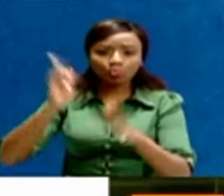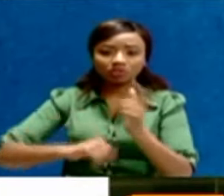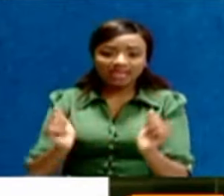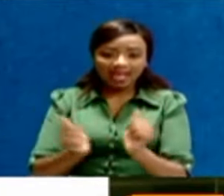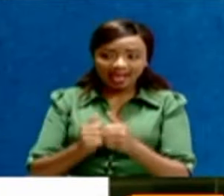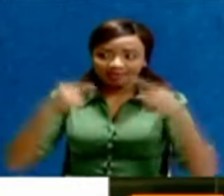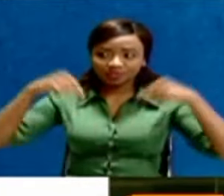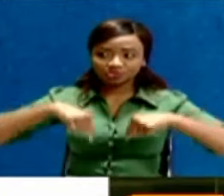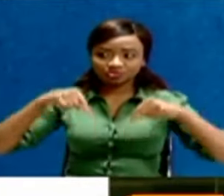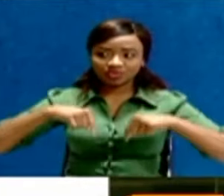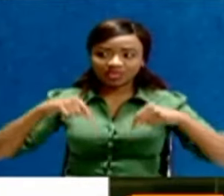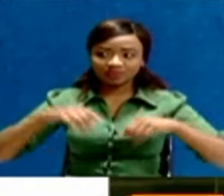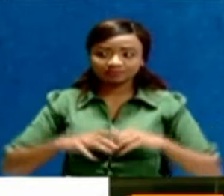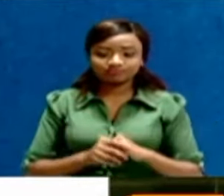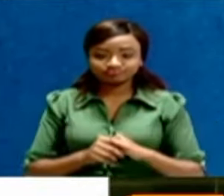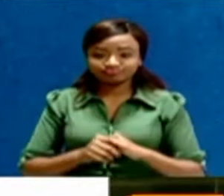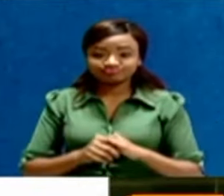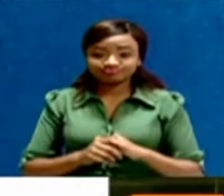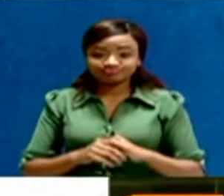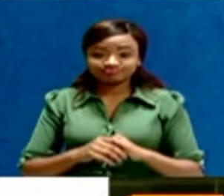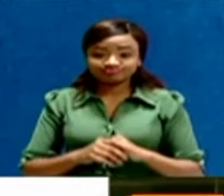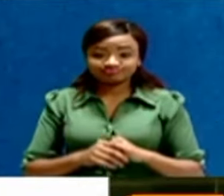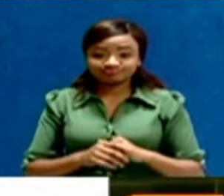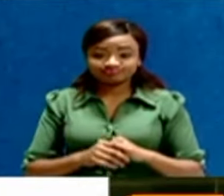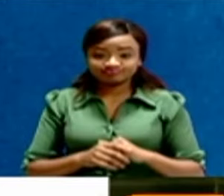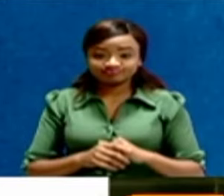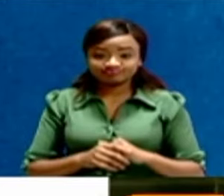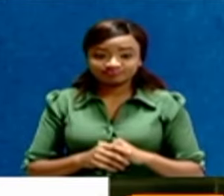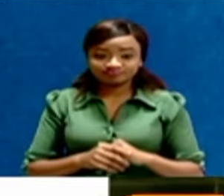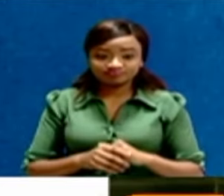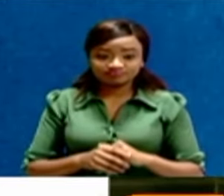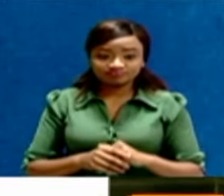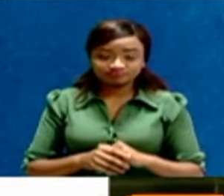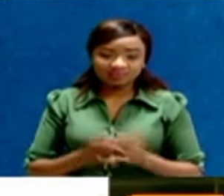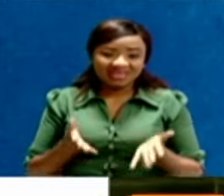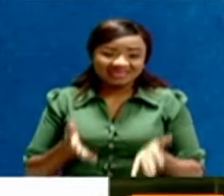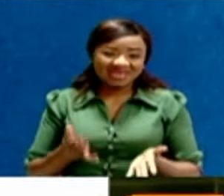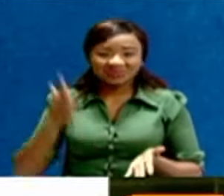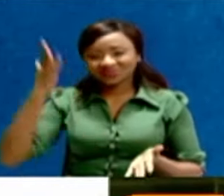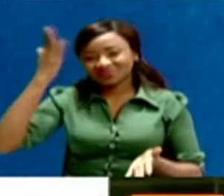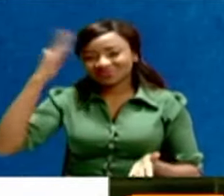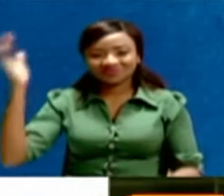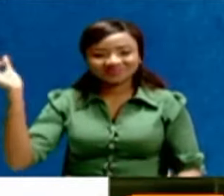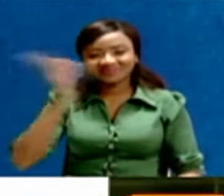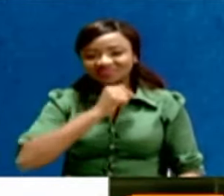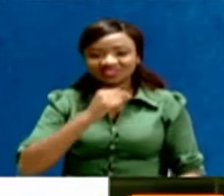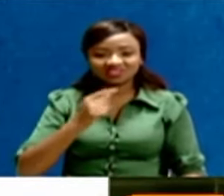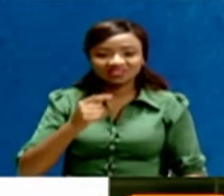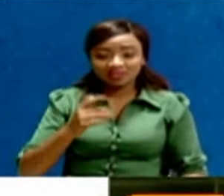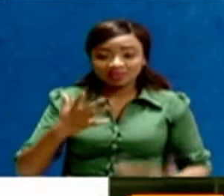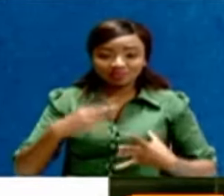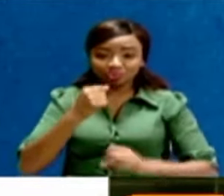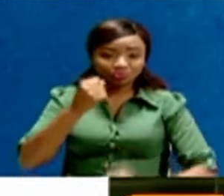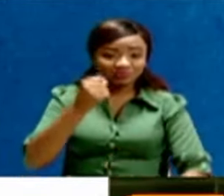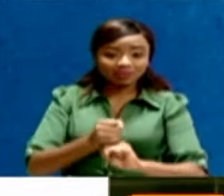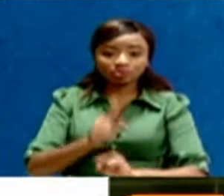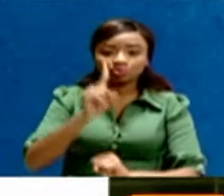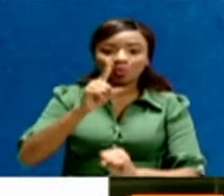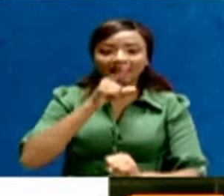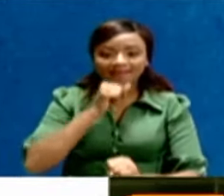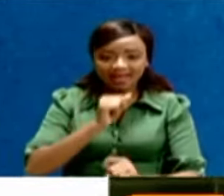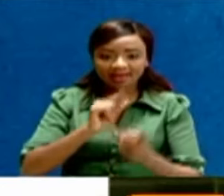today. From where I sit, we now know those who don't support one man, one shilling, one